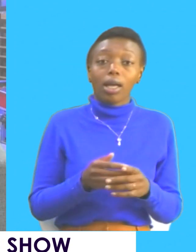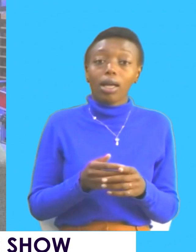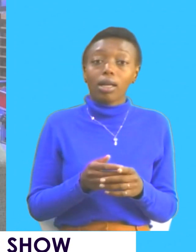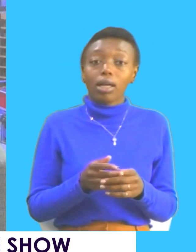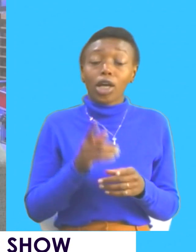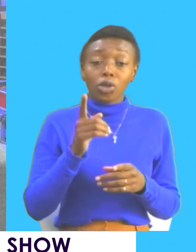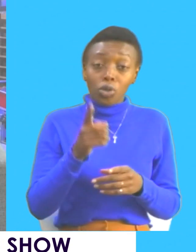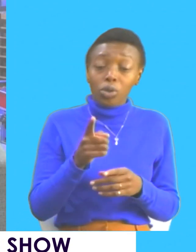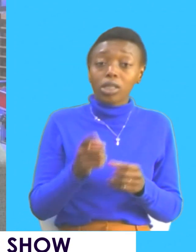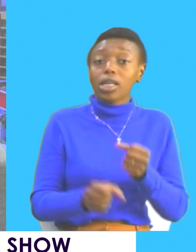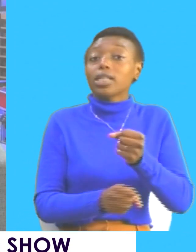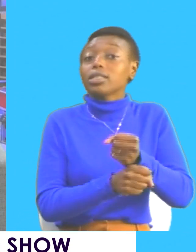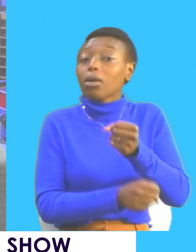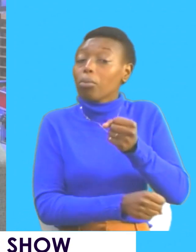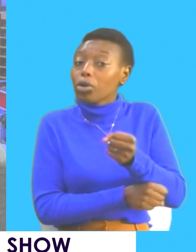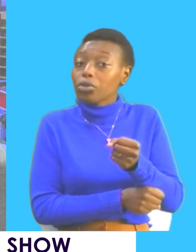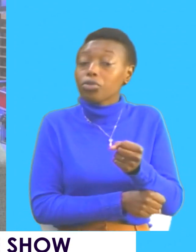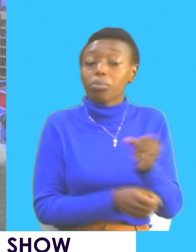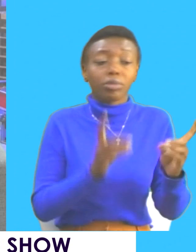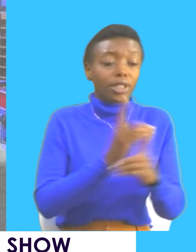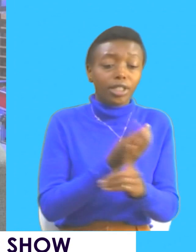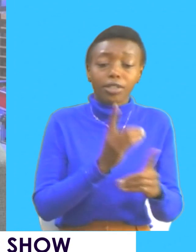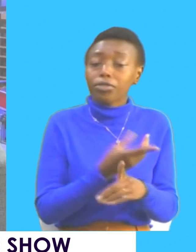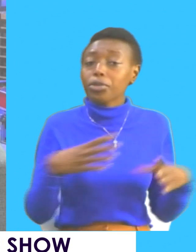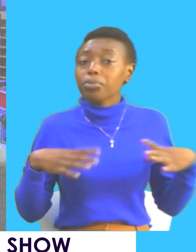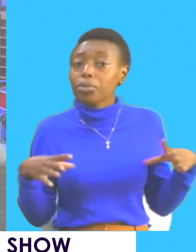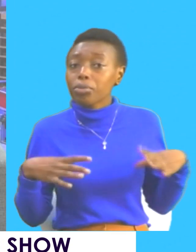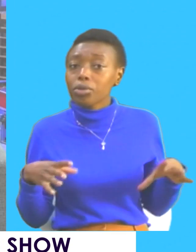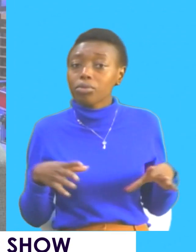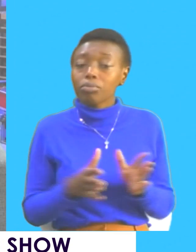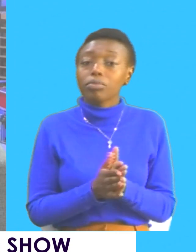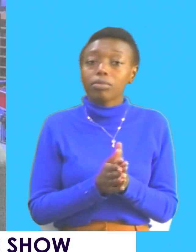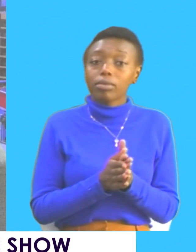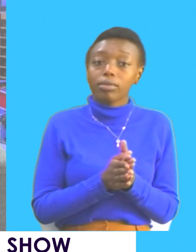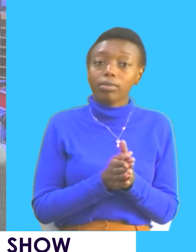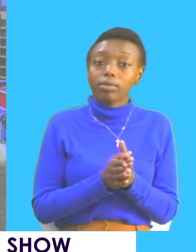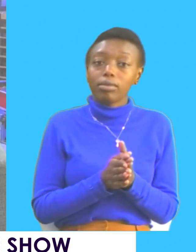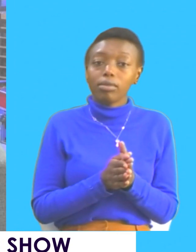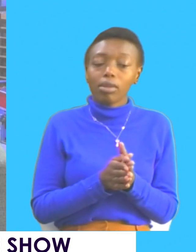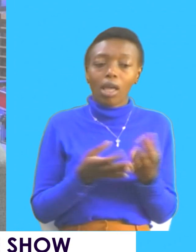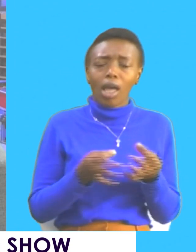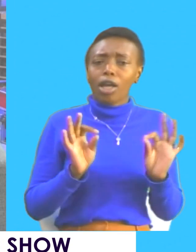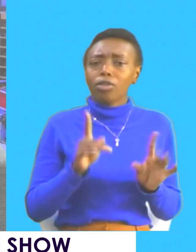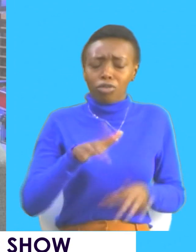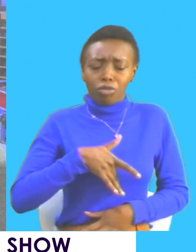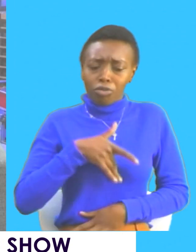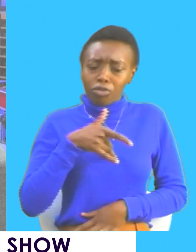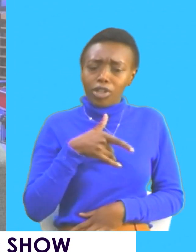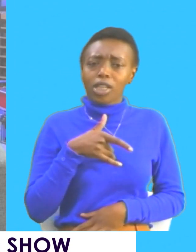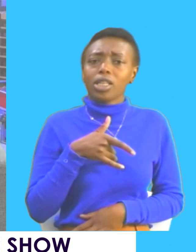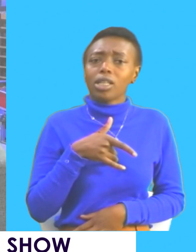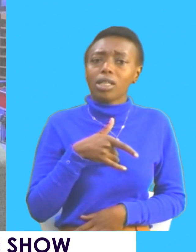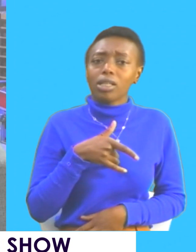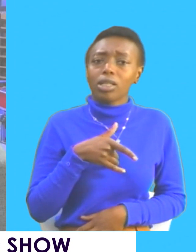that you will be relevant. Start finding a place where you can give. If you feel that there is a place where you're being